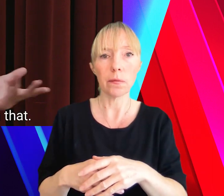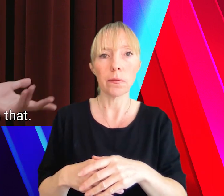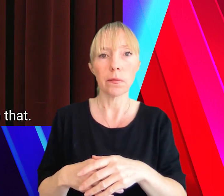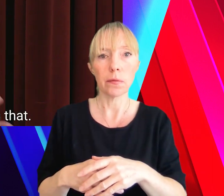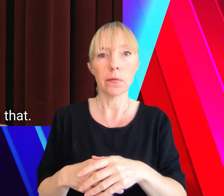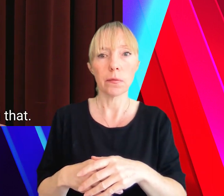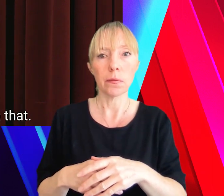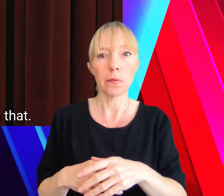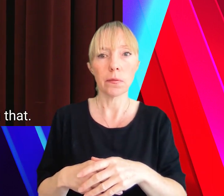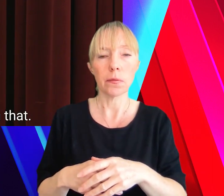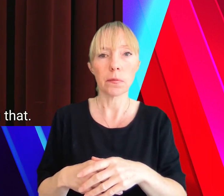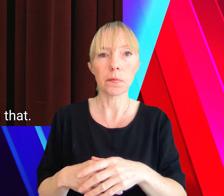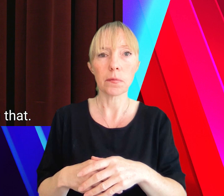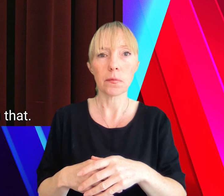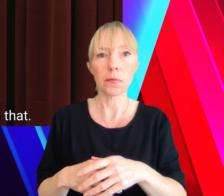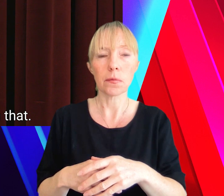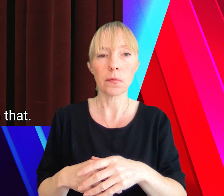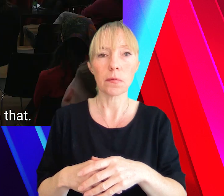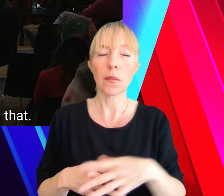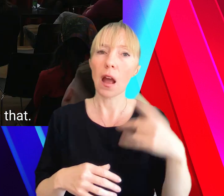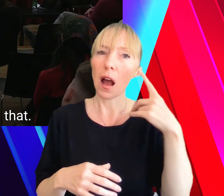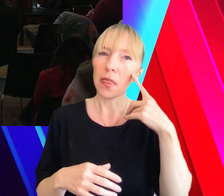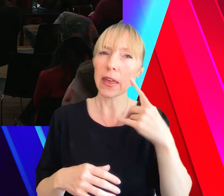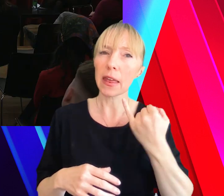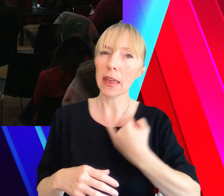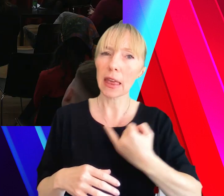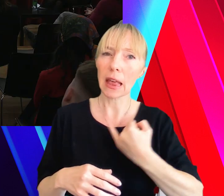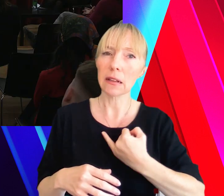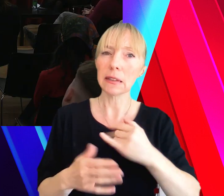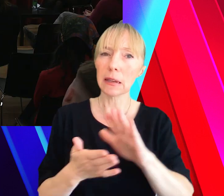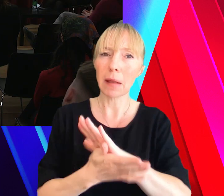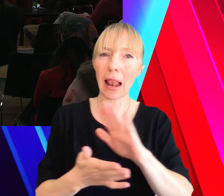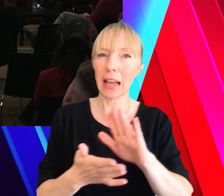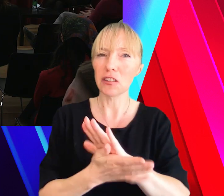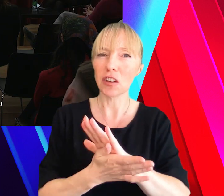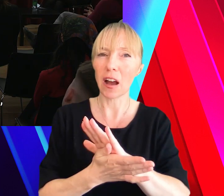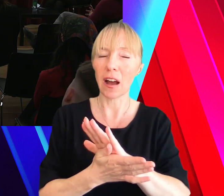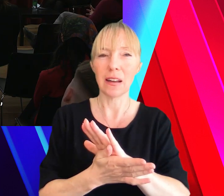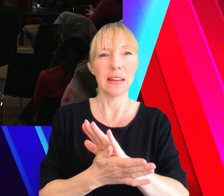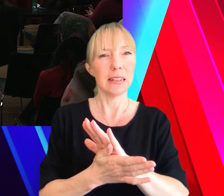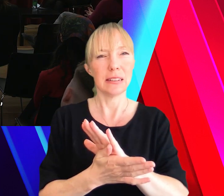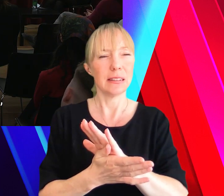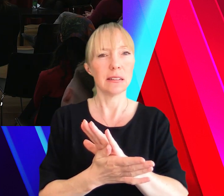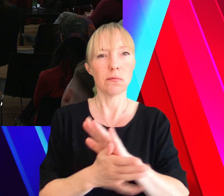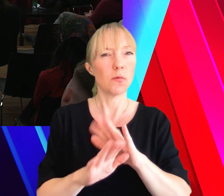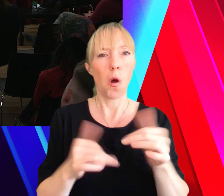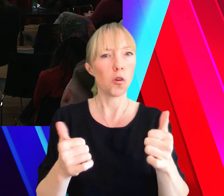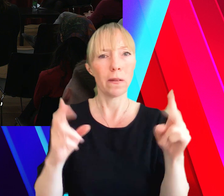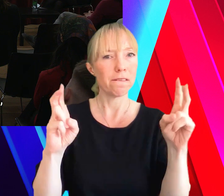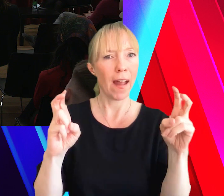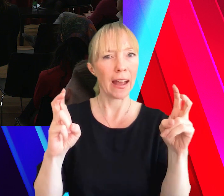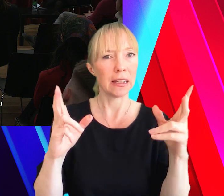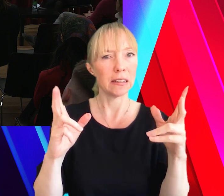But yeah, does anyone else kind of have a chip in on that? I think like guilty pleasure is just like such